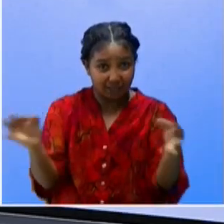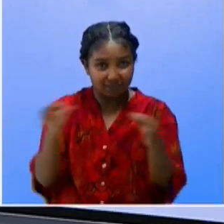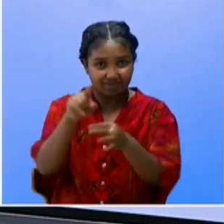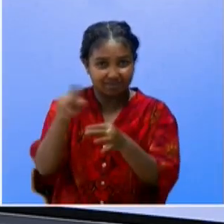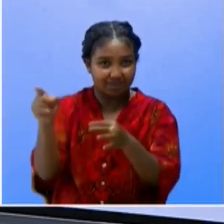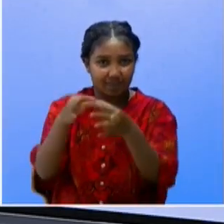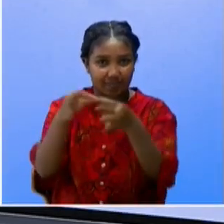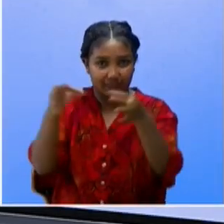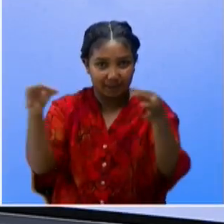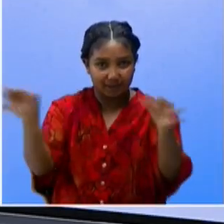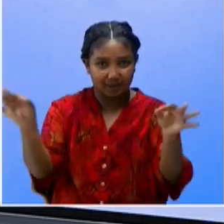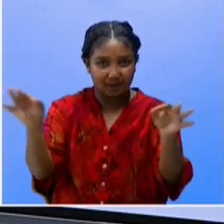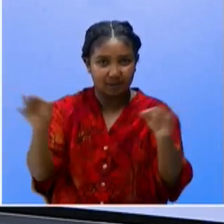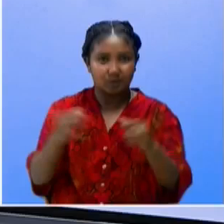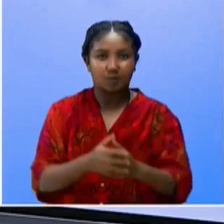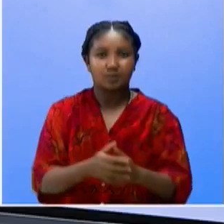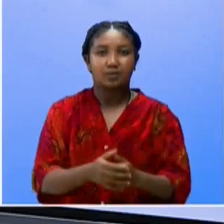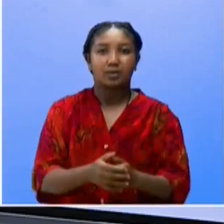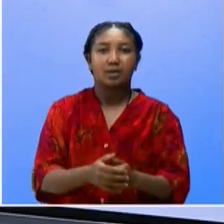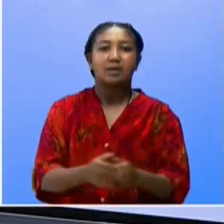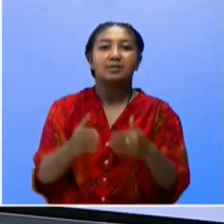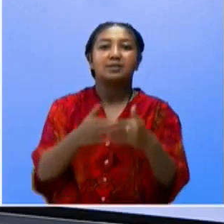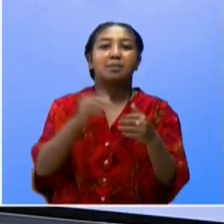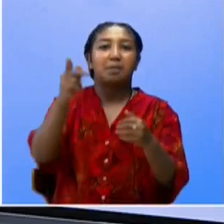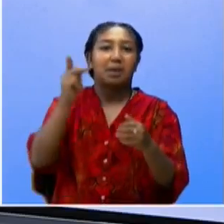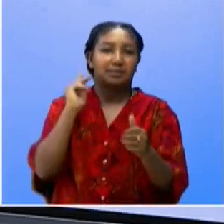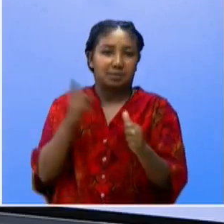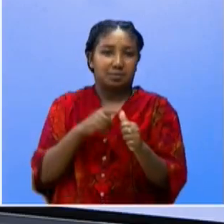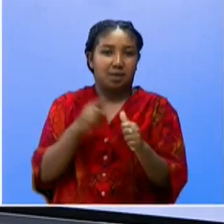here, this sentence into simple past.